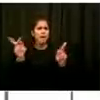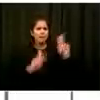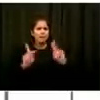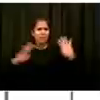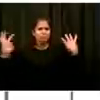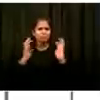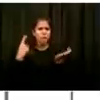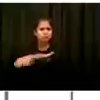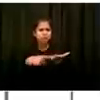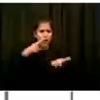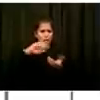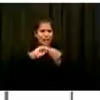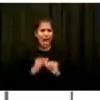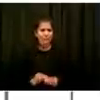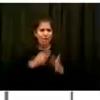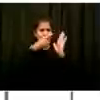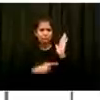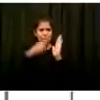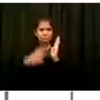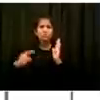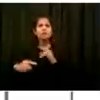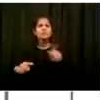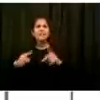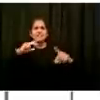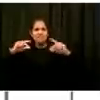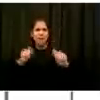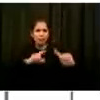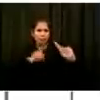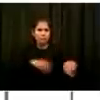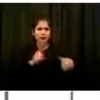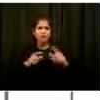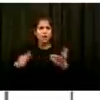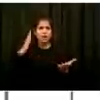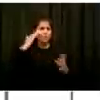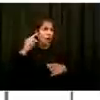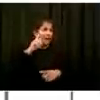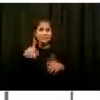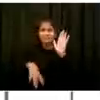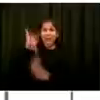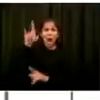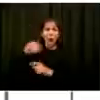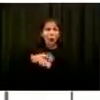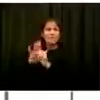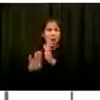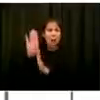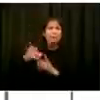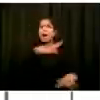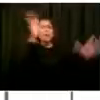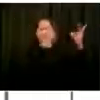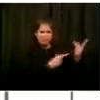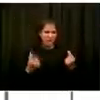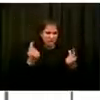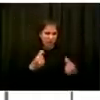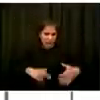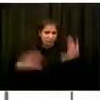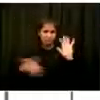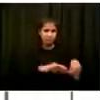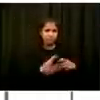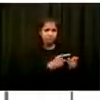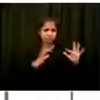very quickly when cases are identified within the school. So those three pieces working